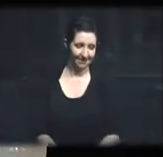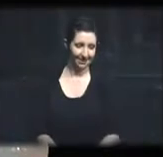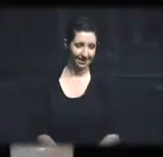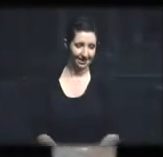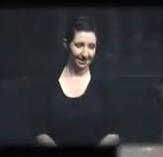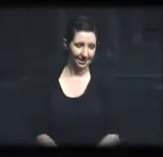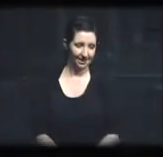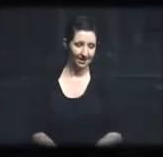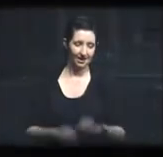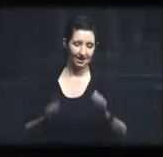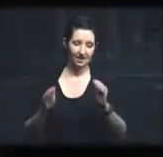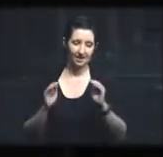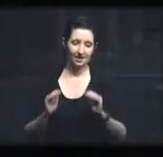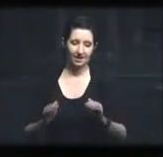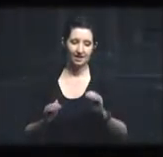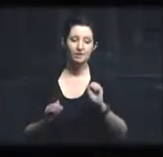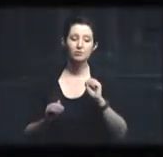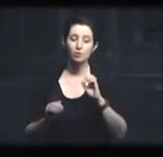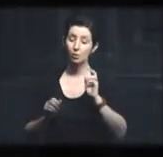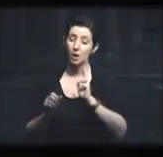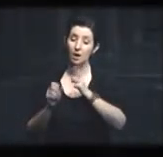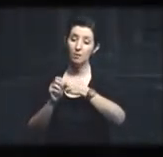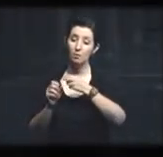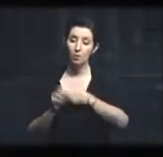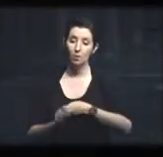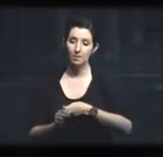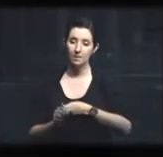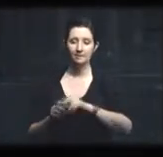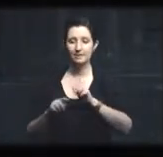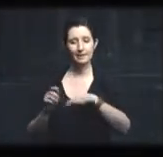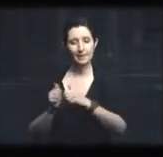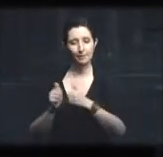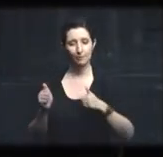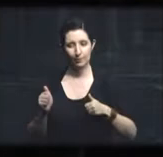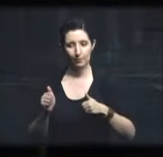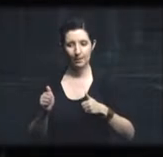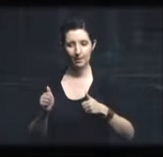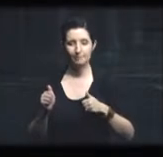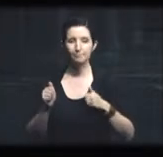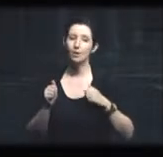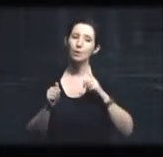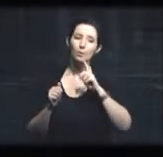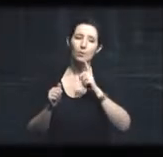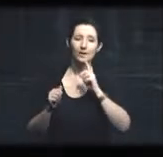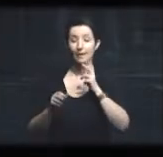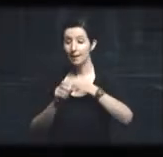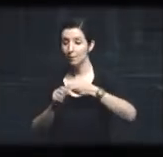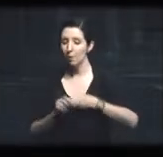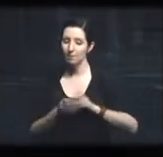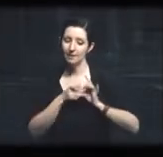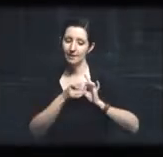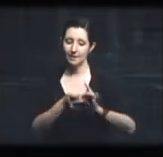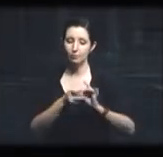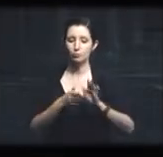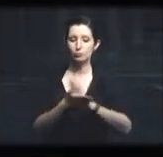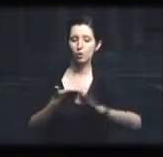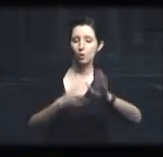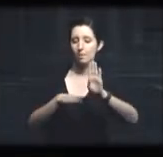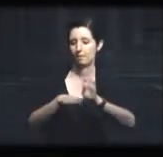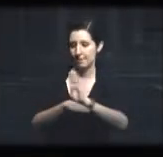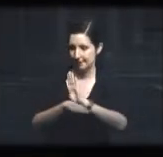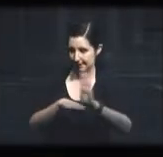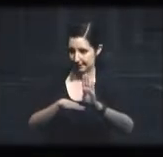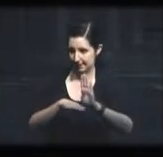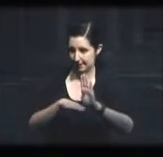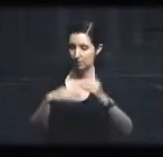So one of the things about enrollment that's inescapable is that it connects to the business of the college. And here's where we are, probably